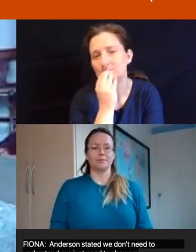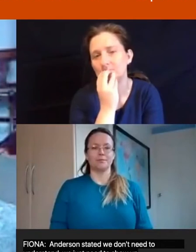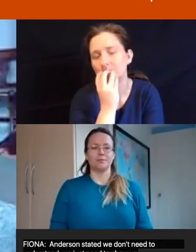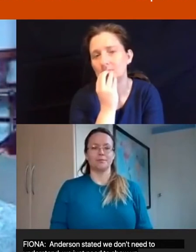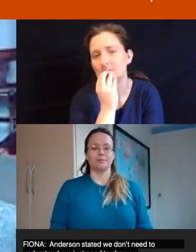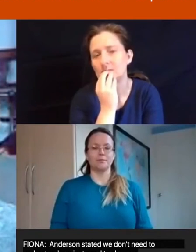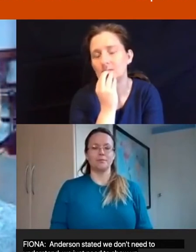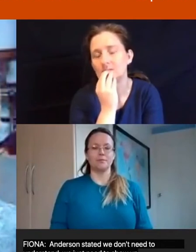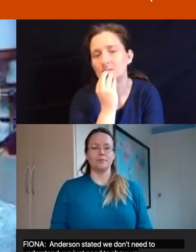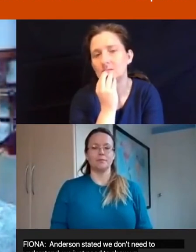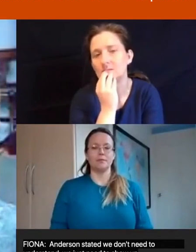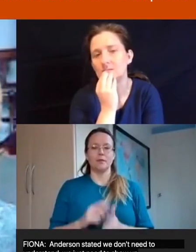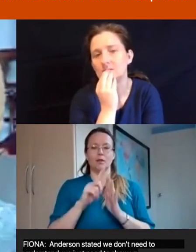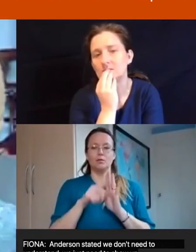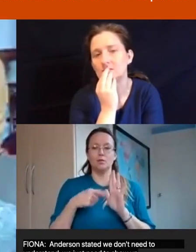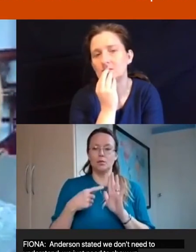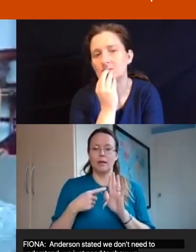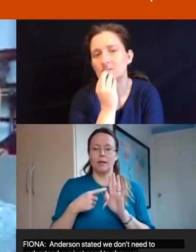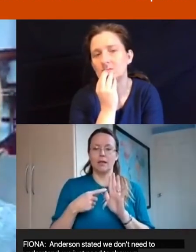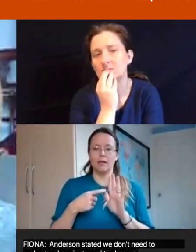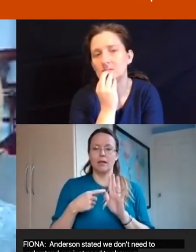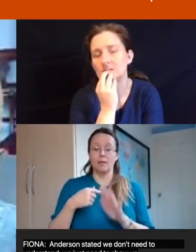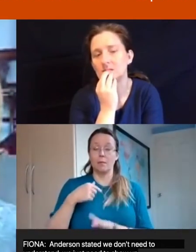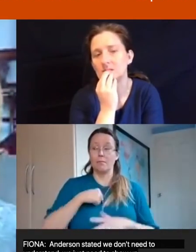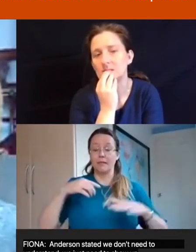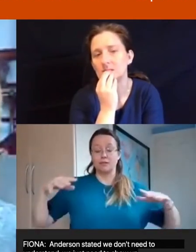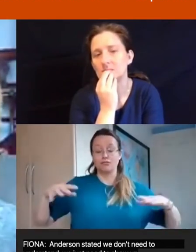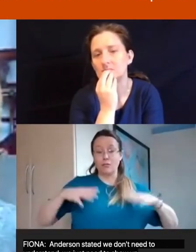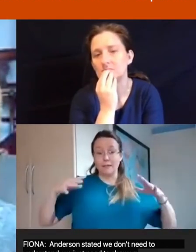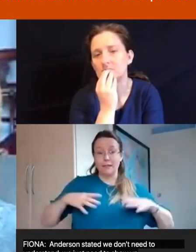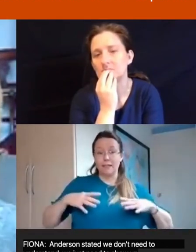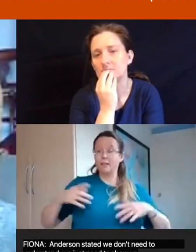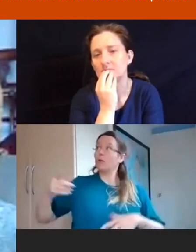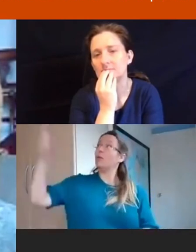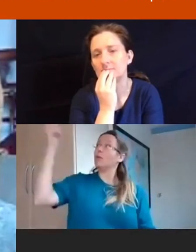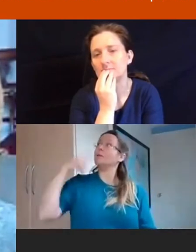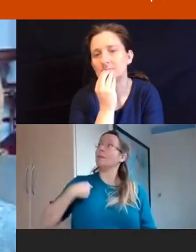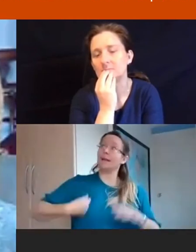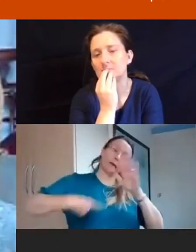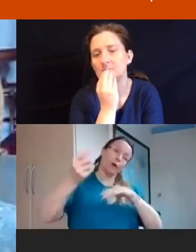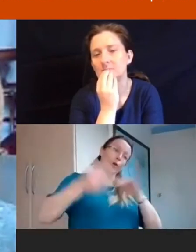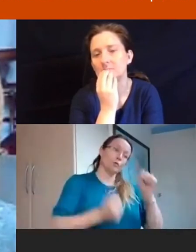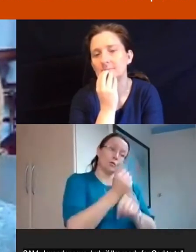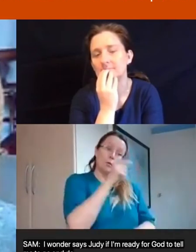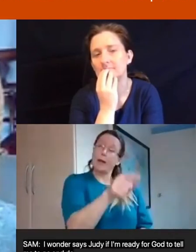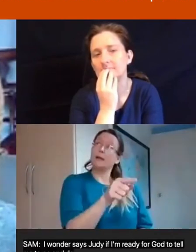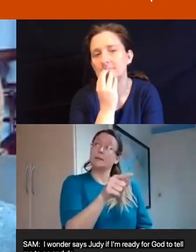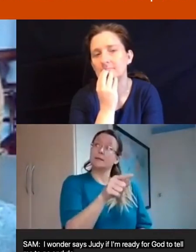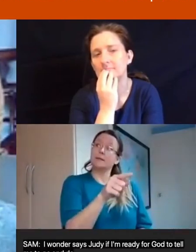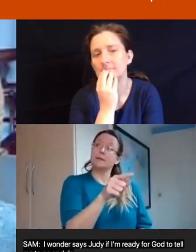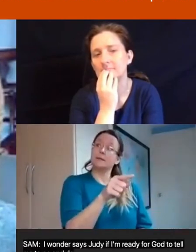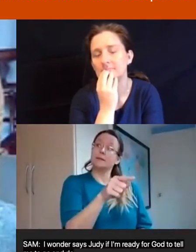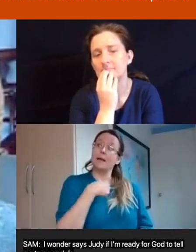I wonder, says Judy, if I'm ready for God to tell me to go and do something. If